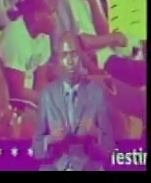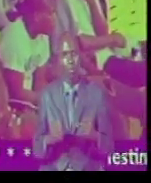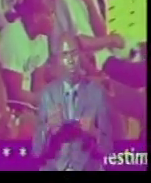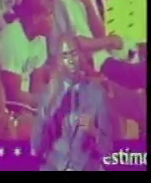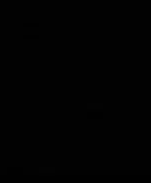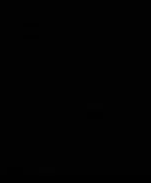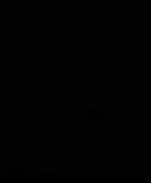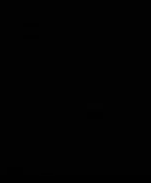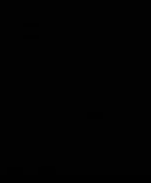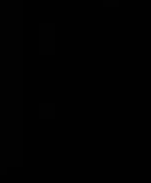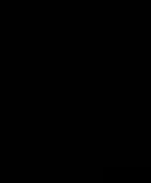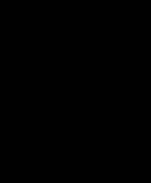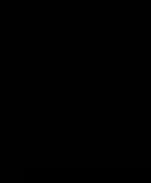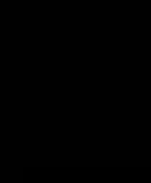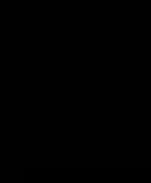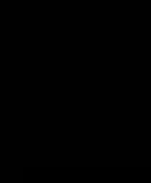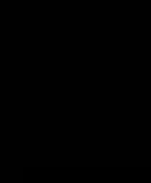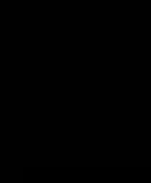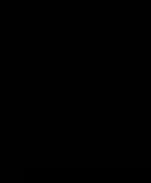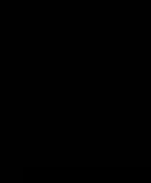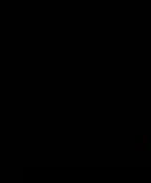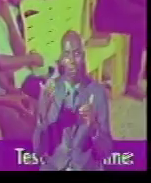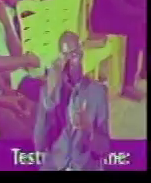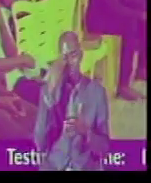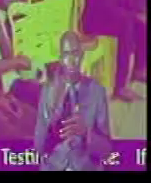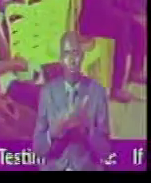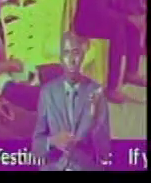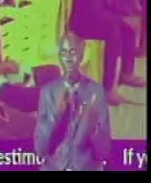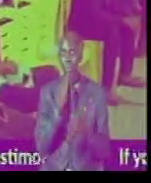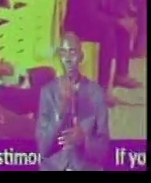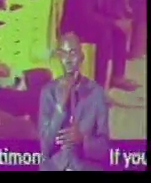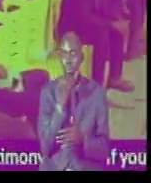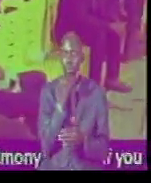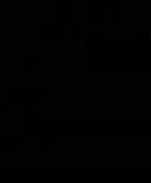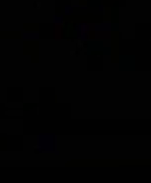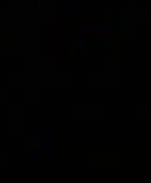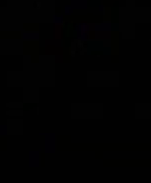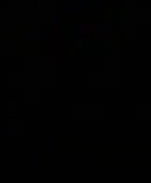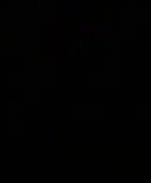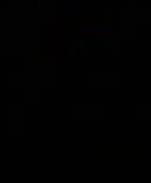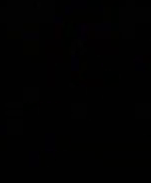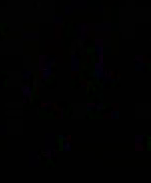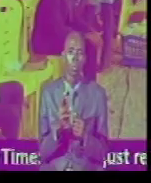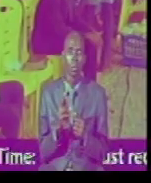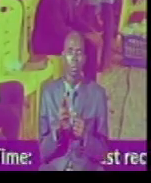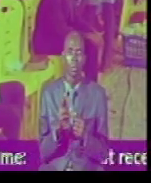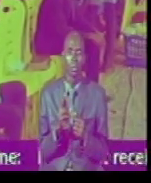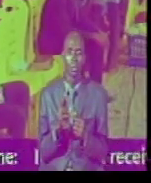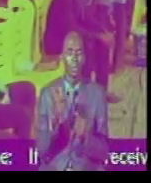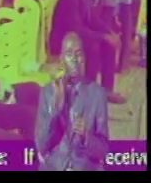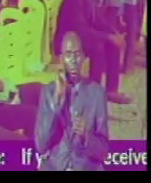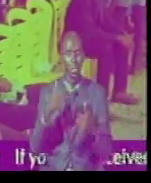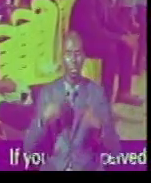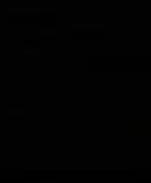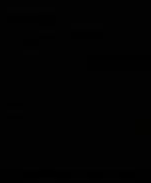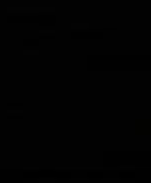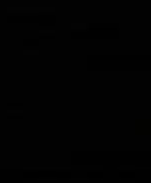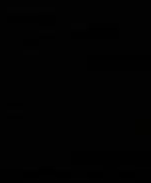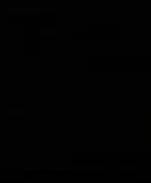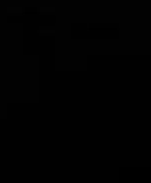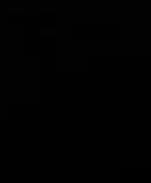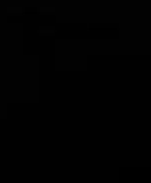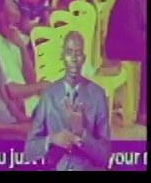Not actually knowing exactly, except that I had sore throats, heaviness around my chest,